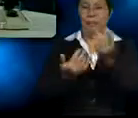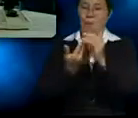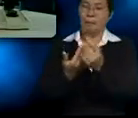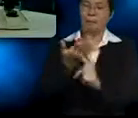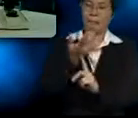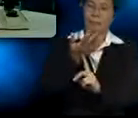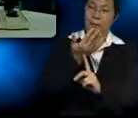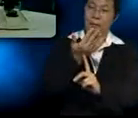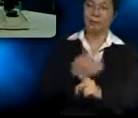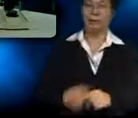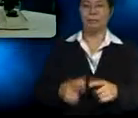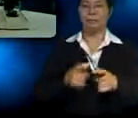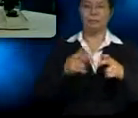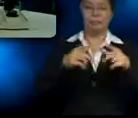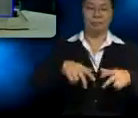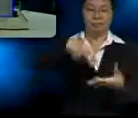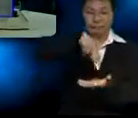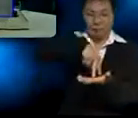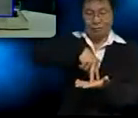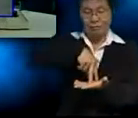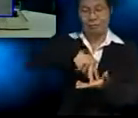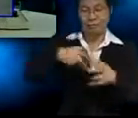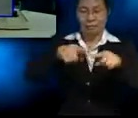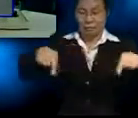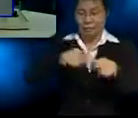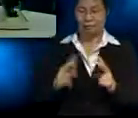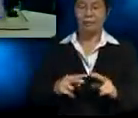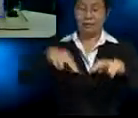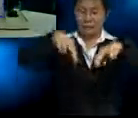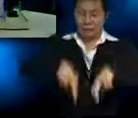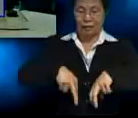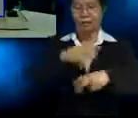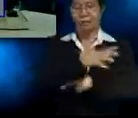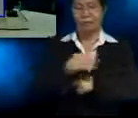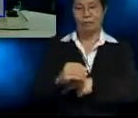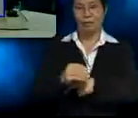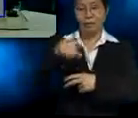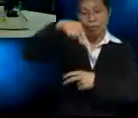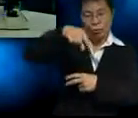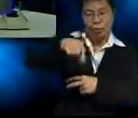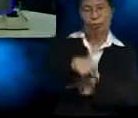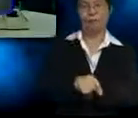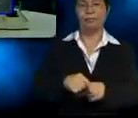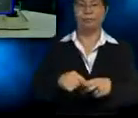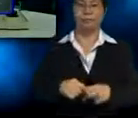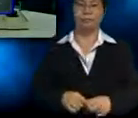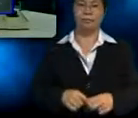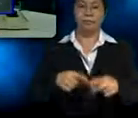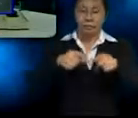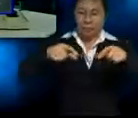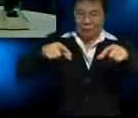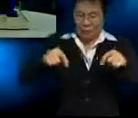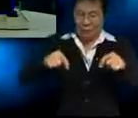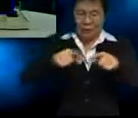burner, tripod stand, watch glass, dropper, glass